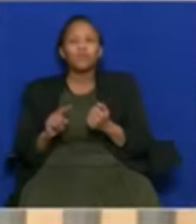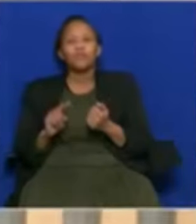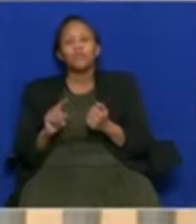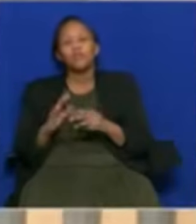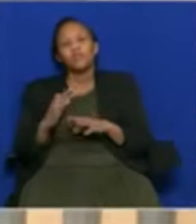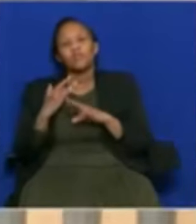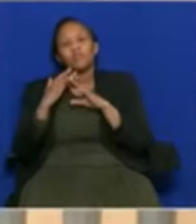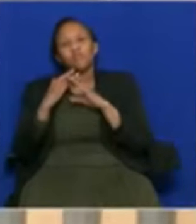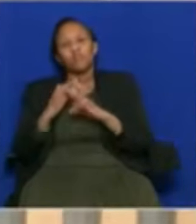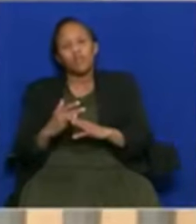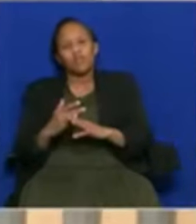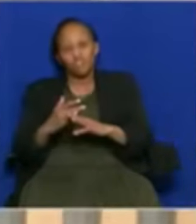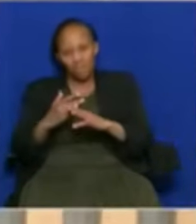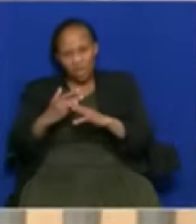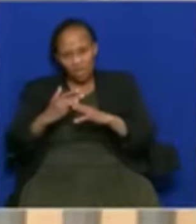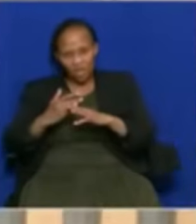just